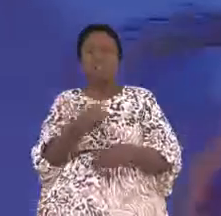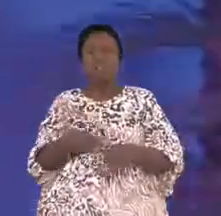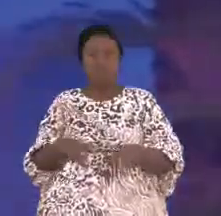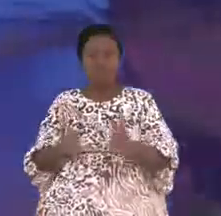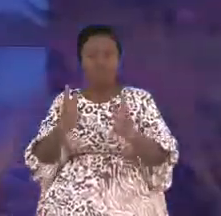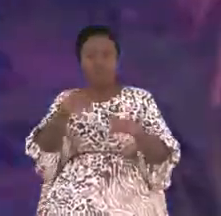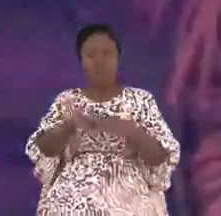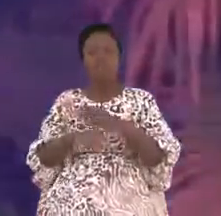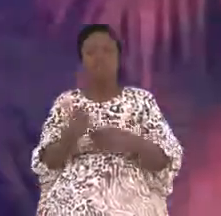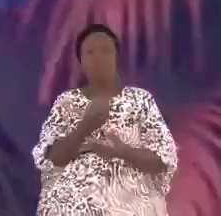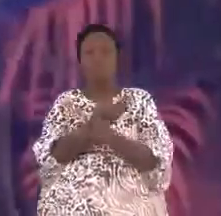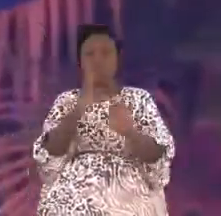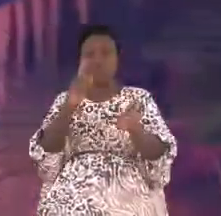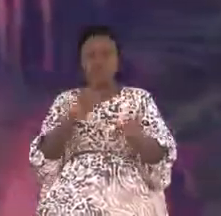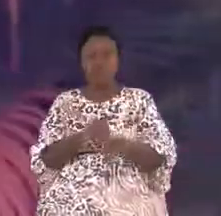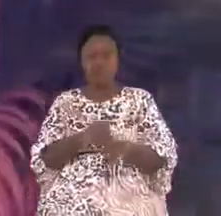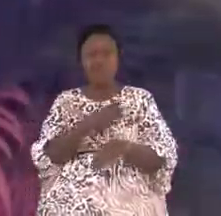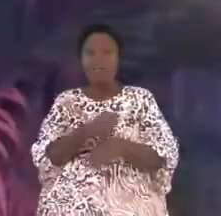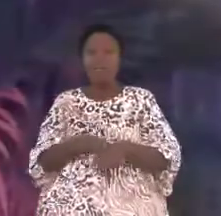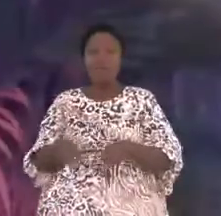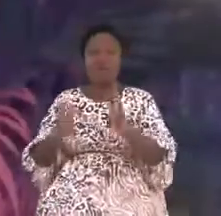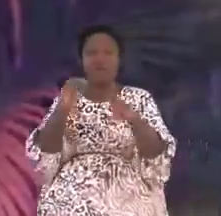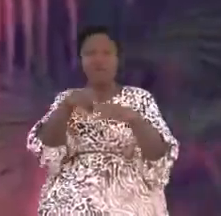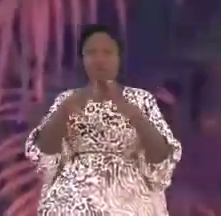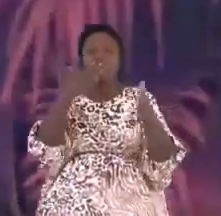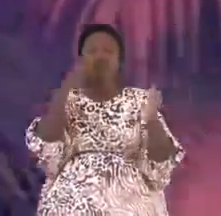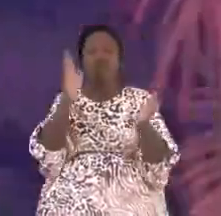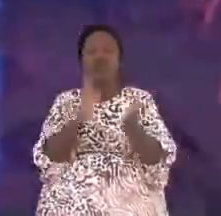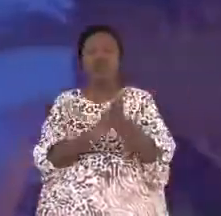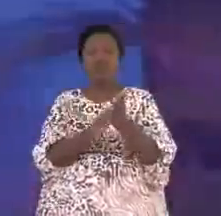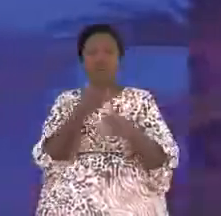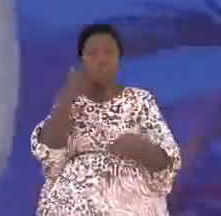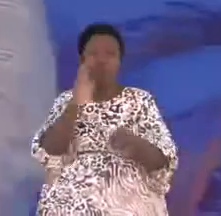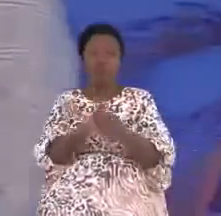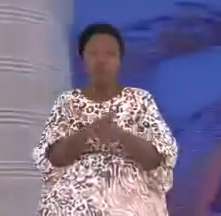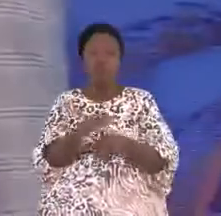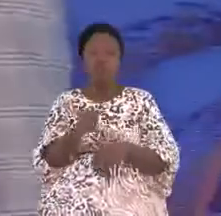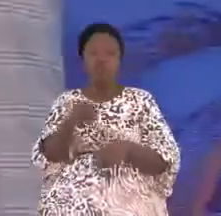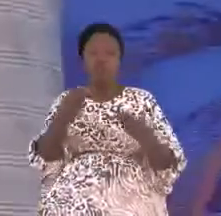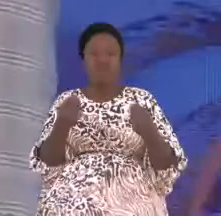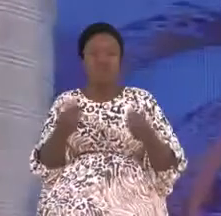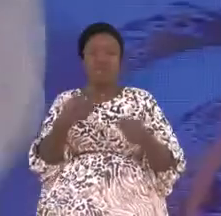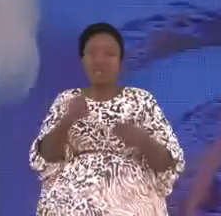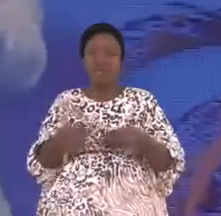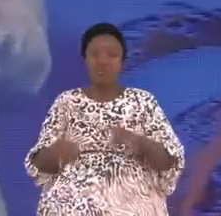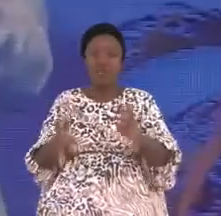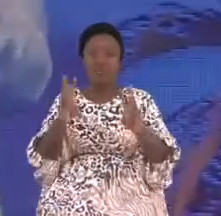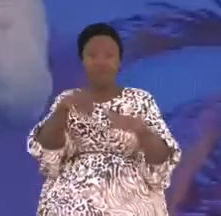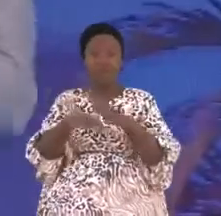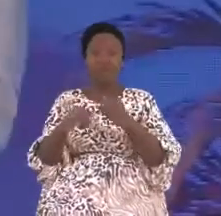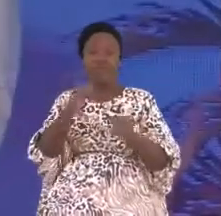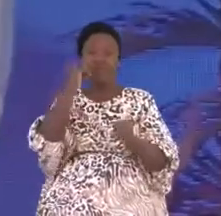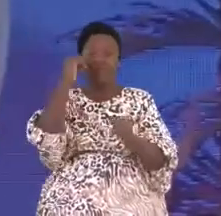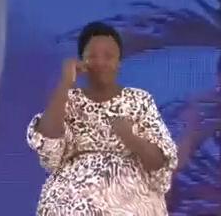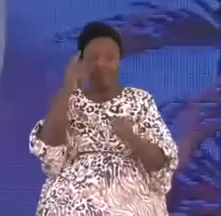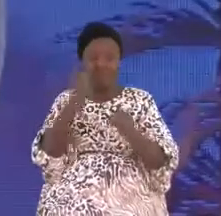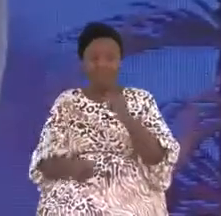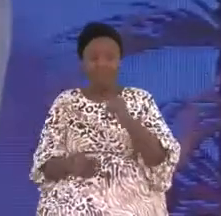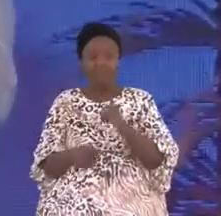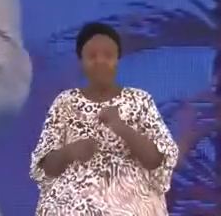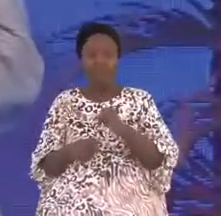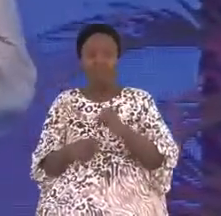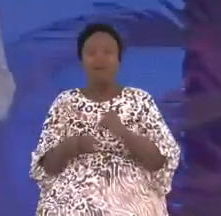the way to the promised land the way to the final destination for them